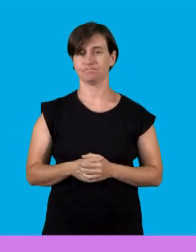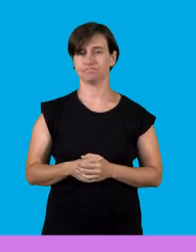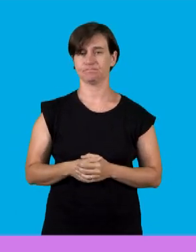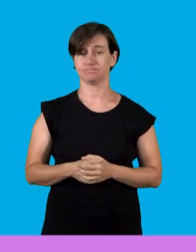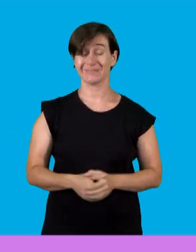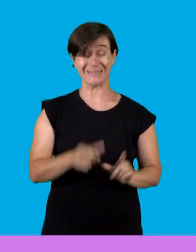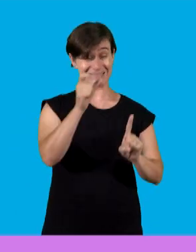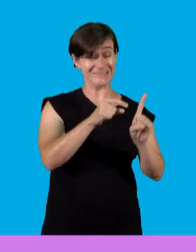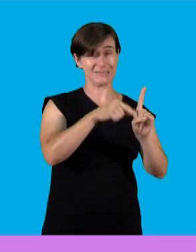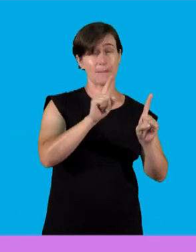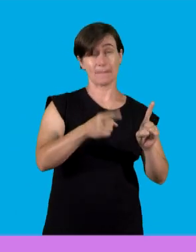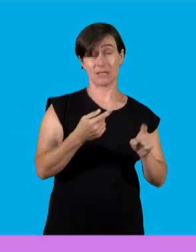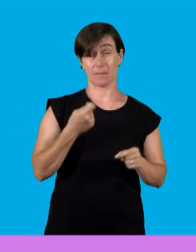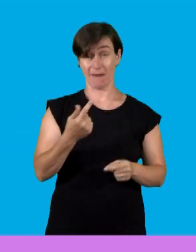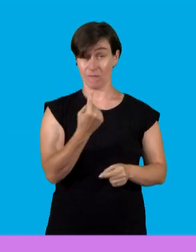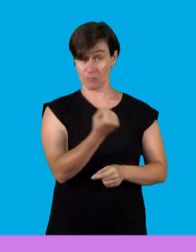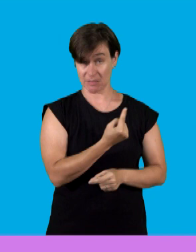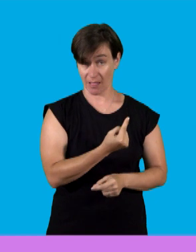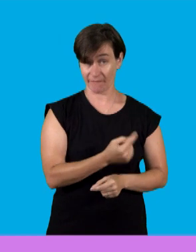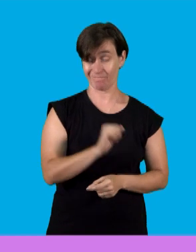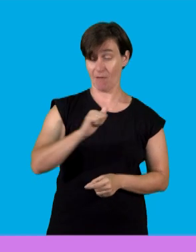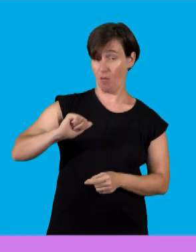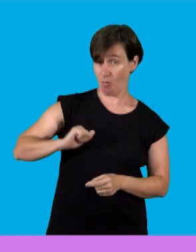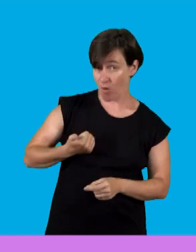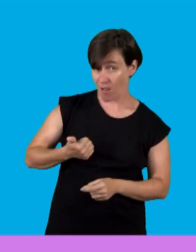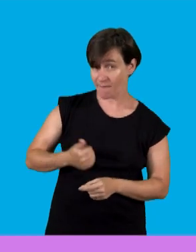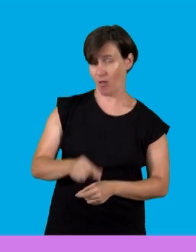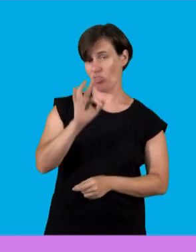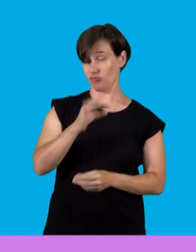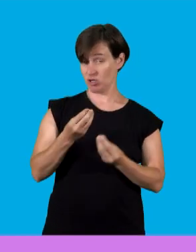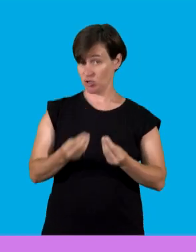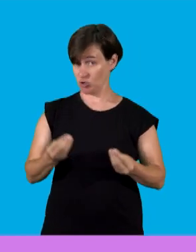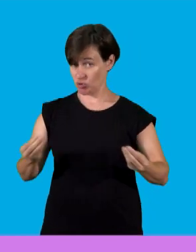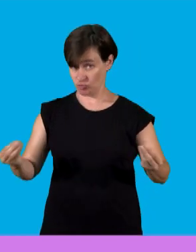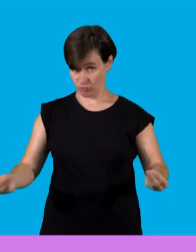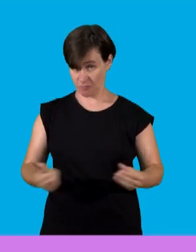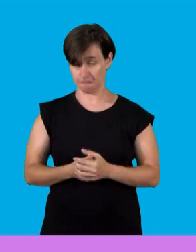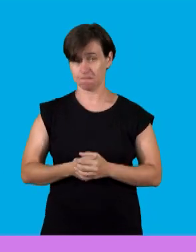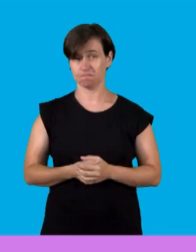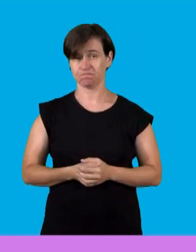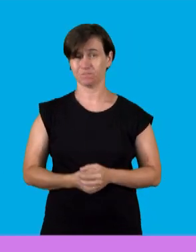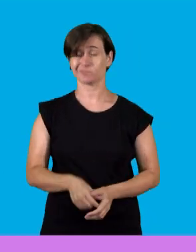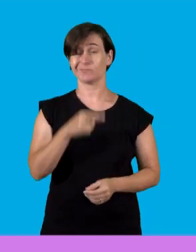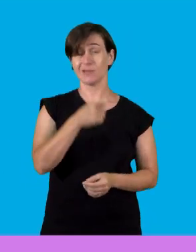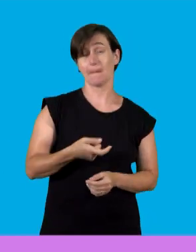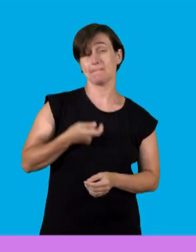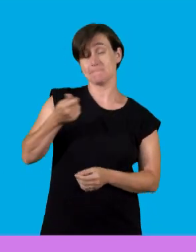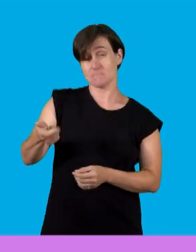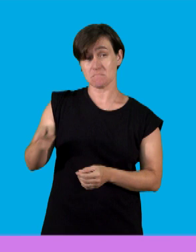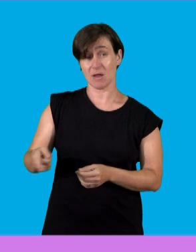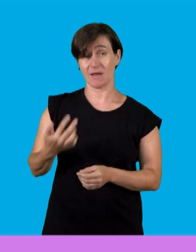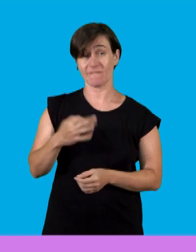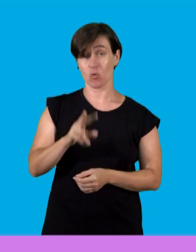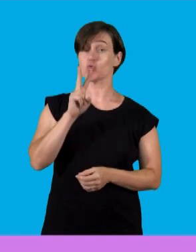month. He has to pay for himself, his wife, and 3 children. Gary pays a funeral